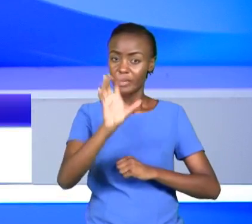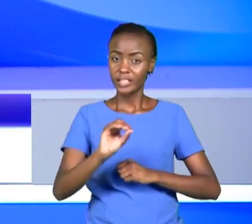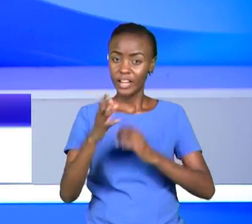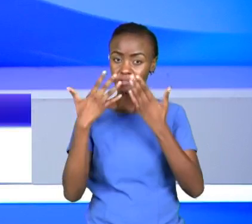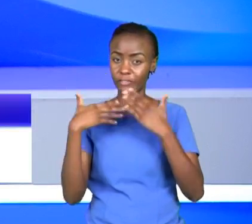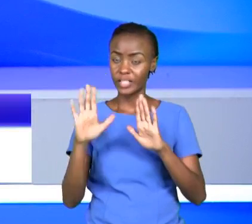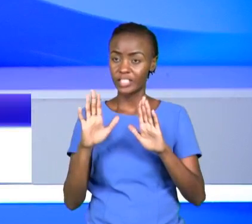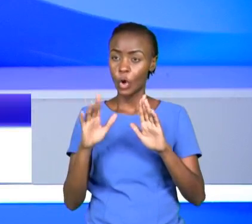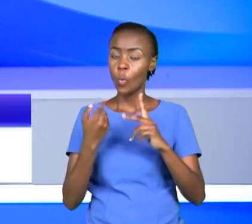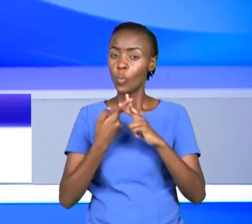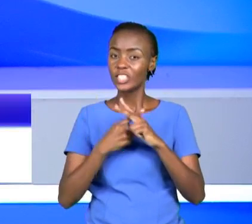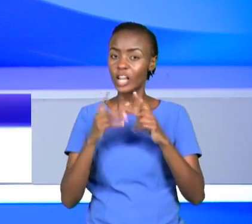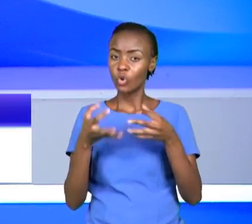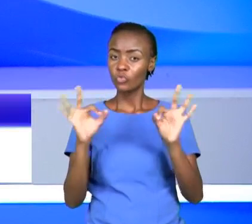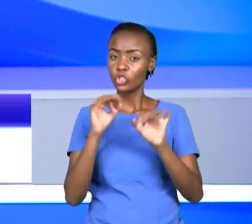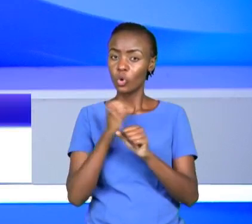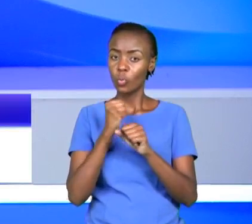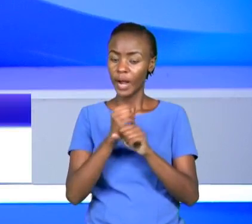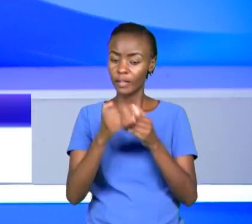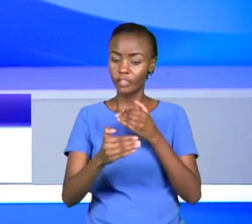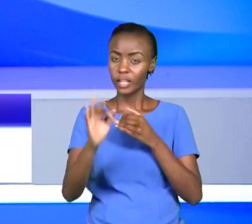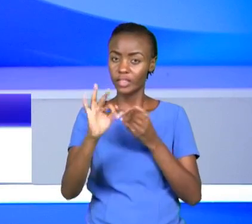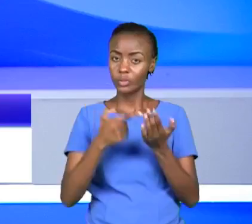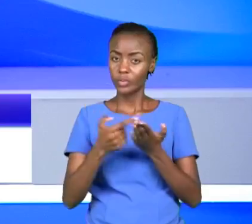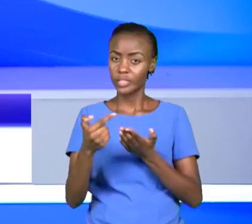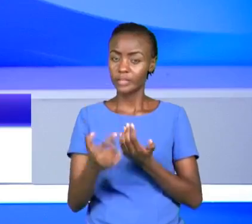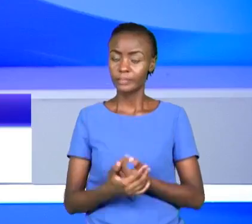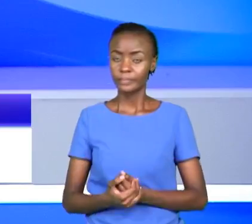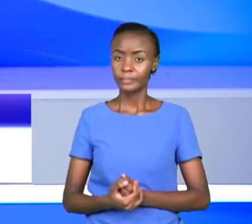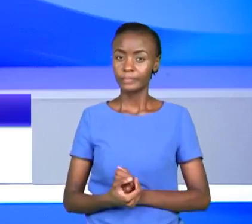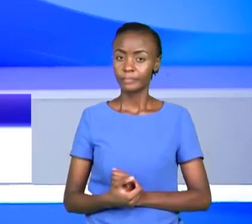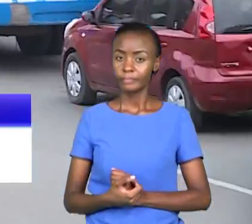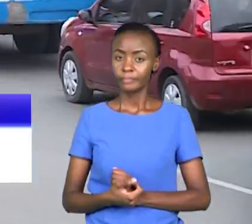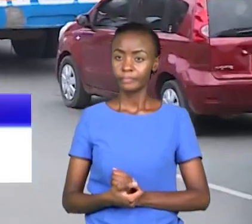set to begin its official operations in 3 weeks' time. Robert Uma with more.